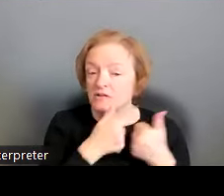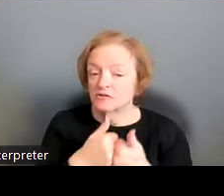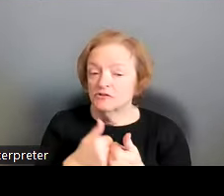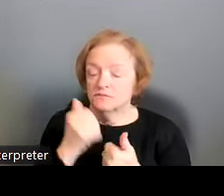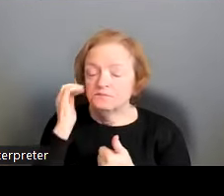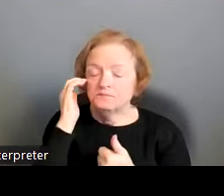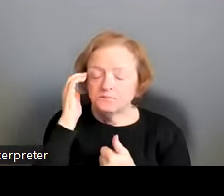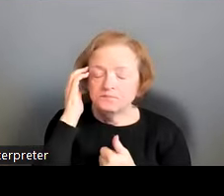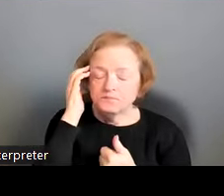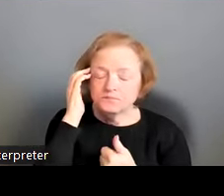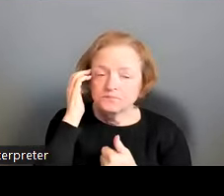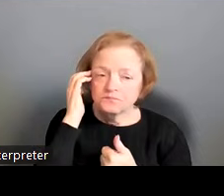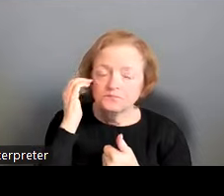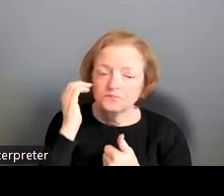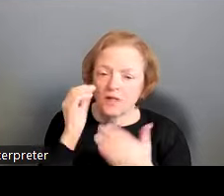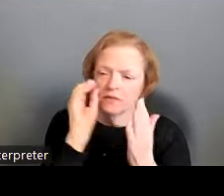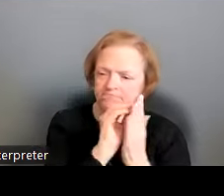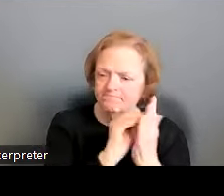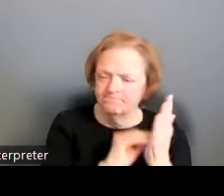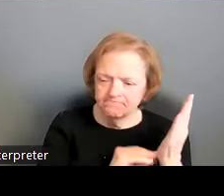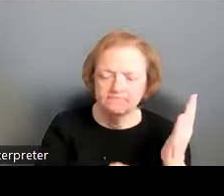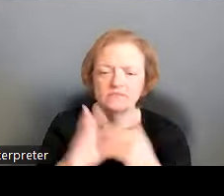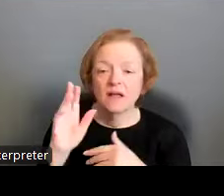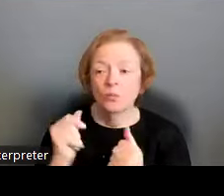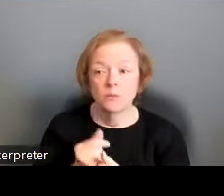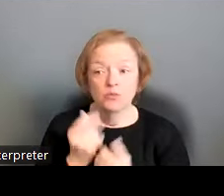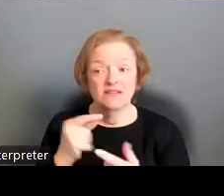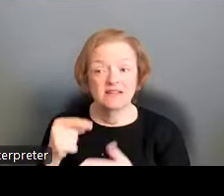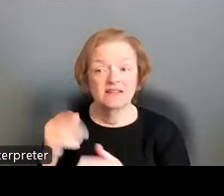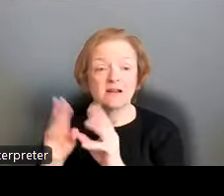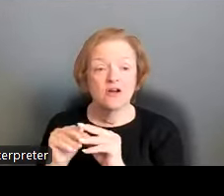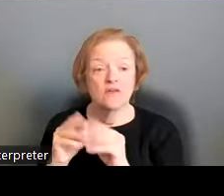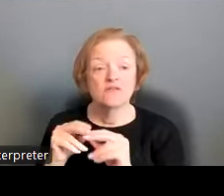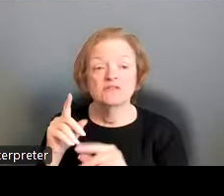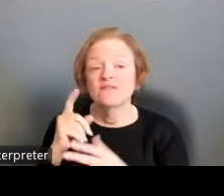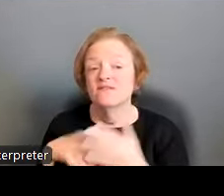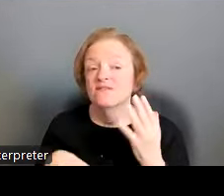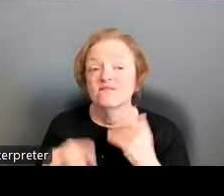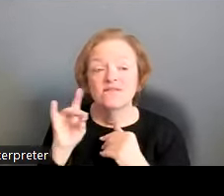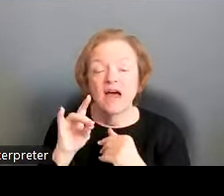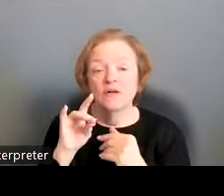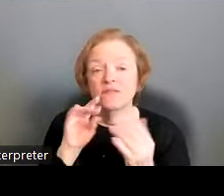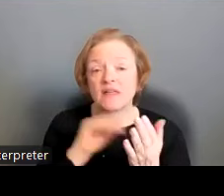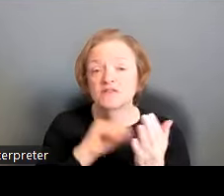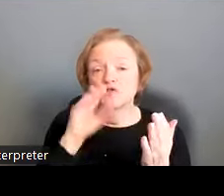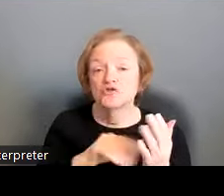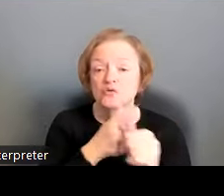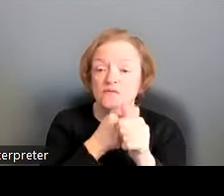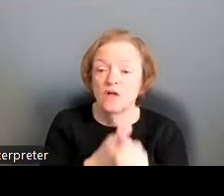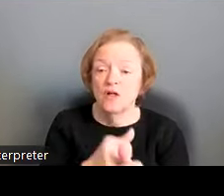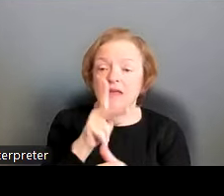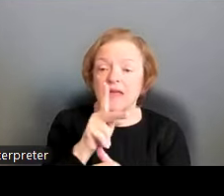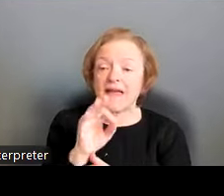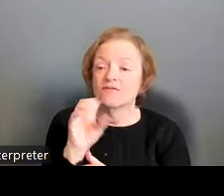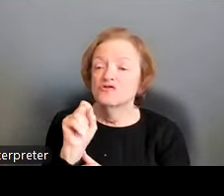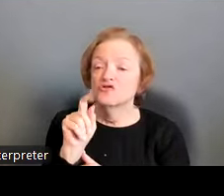recently we presented this work at conference, and what we found was that the students following KF-STRIDE reported